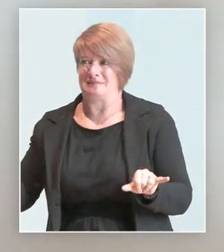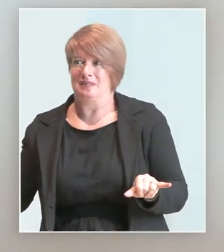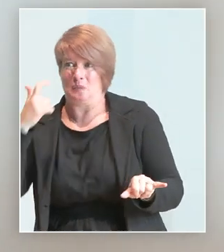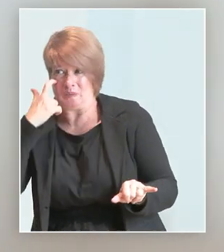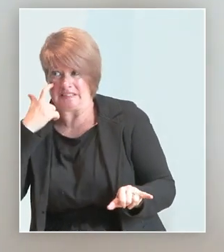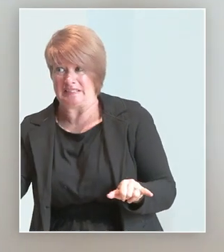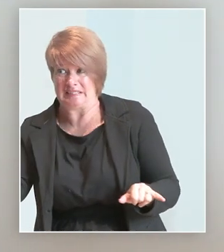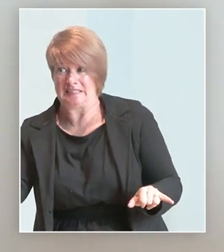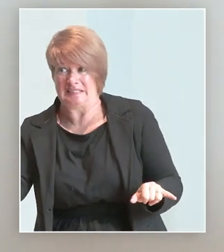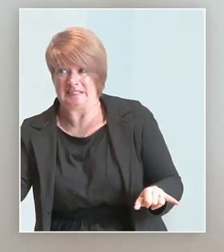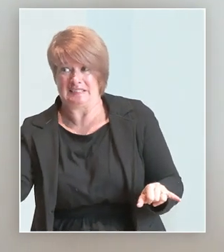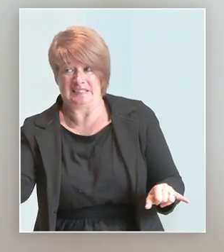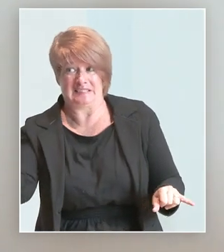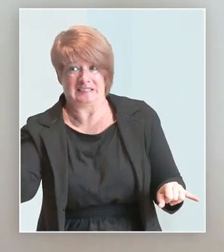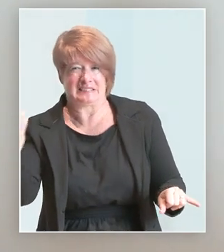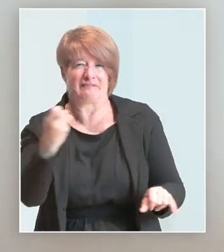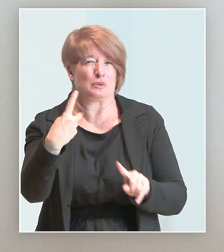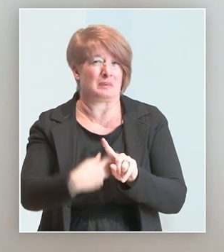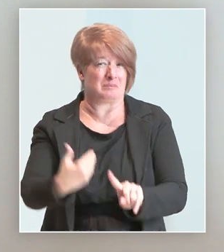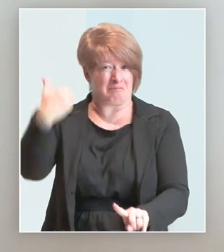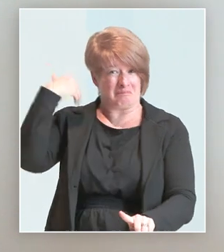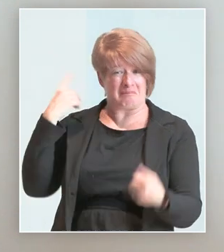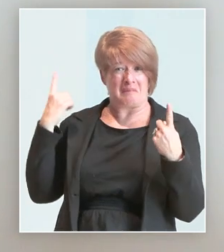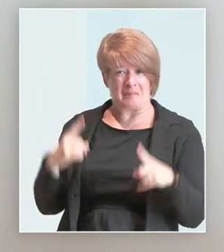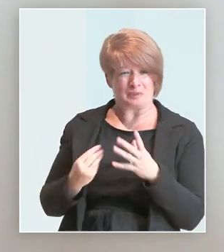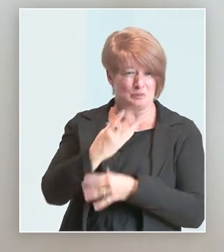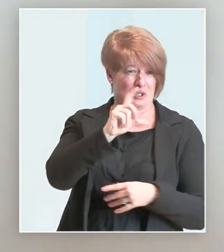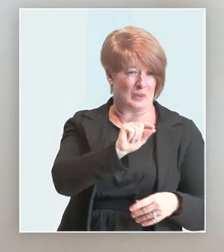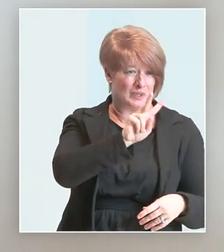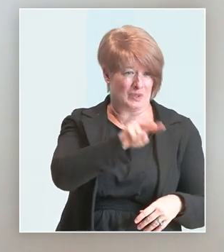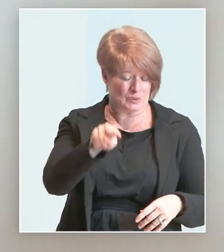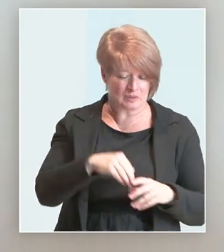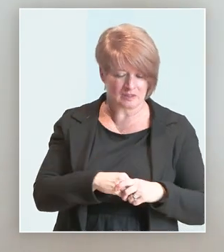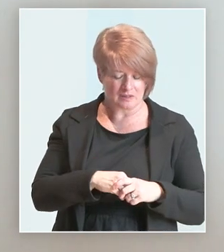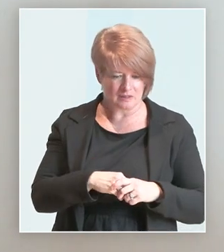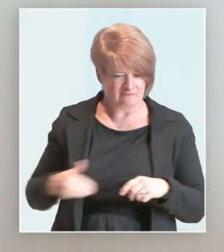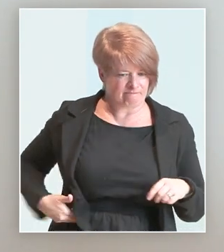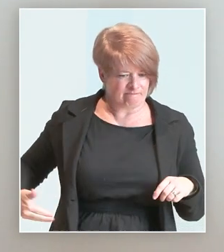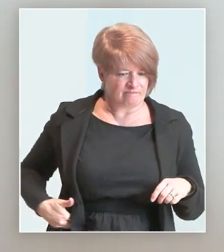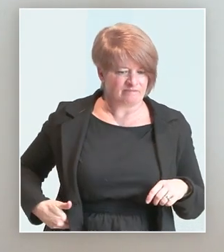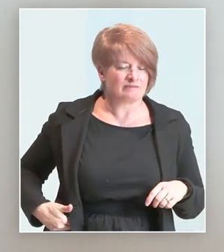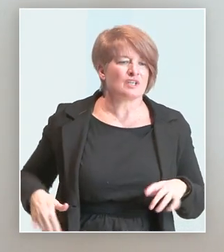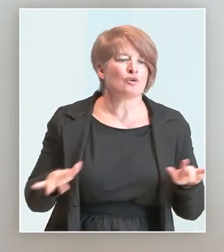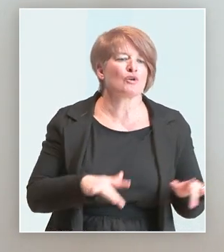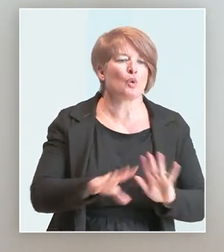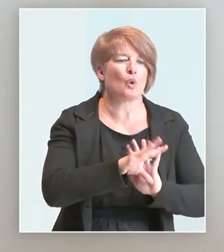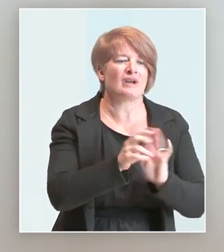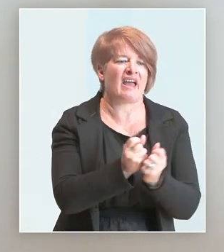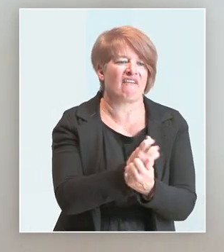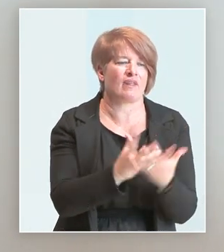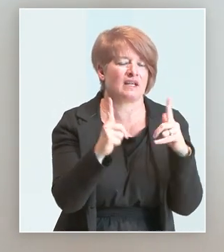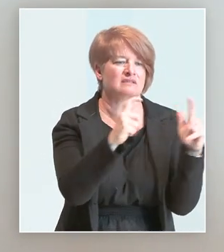witnesses. Several months prior, in the late spring of 2022, something said, record everything, take